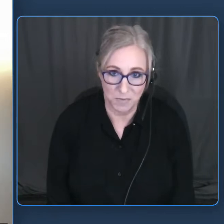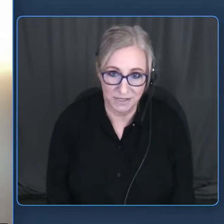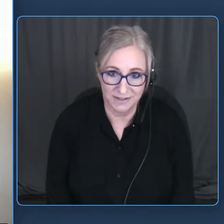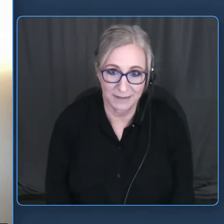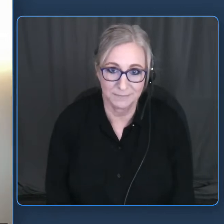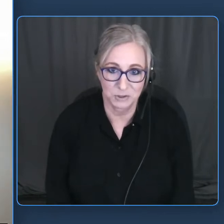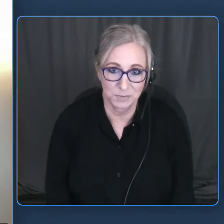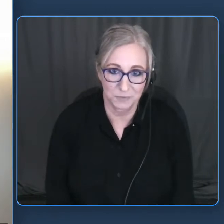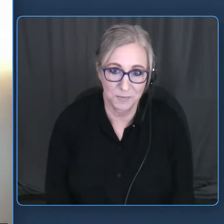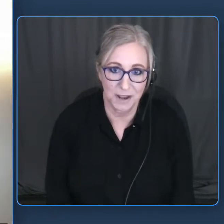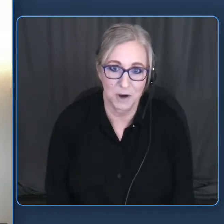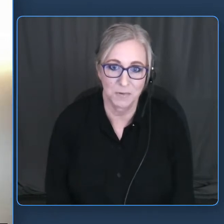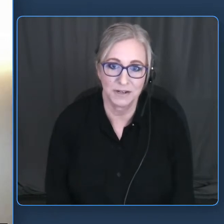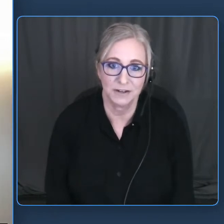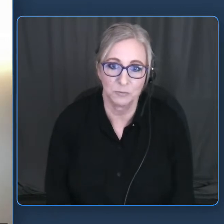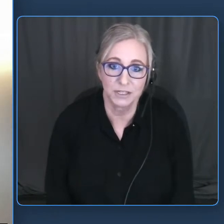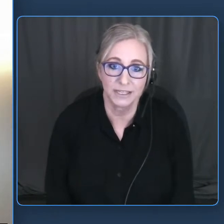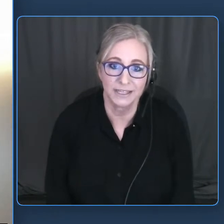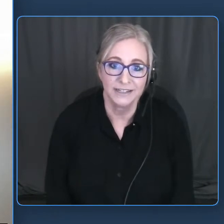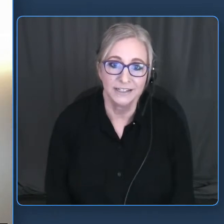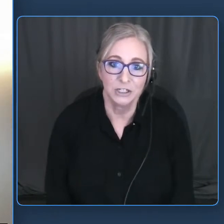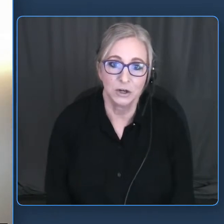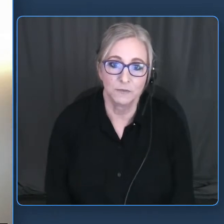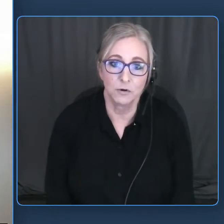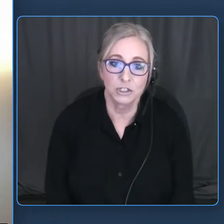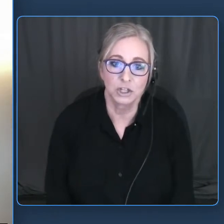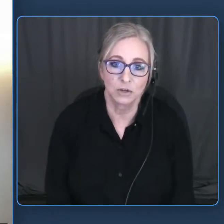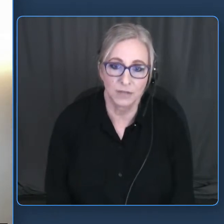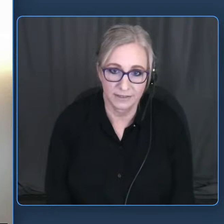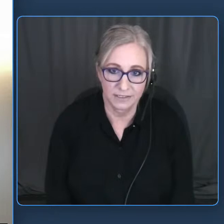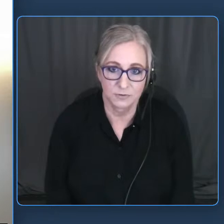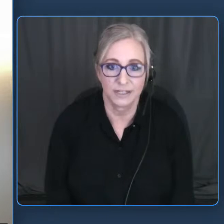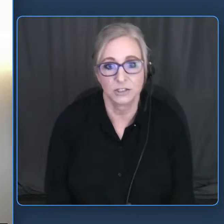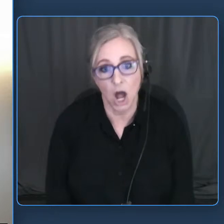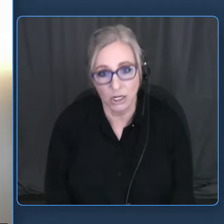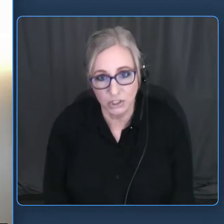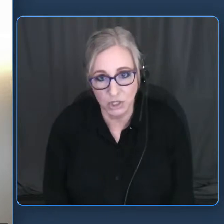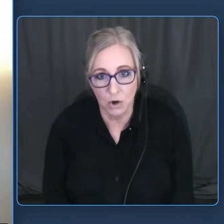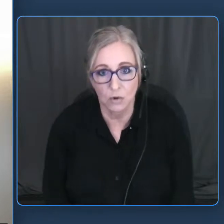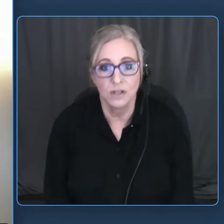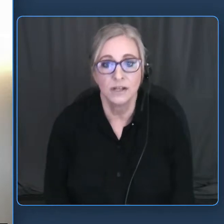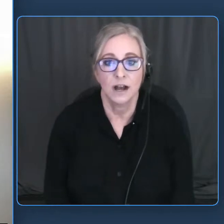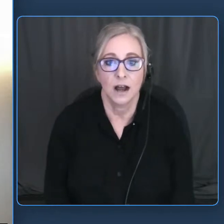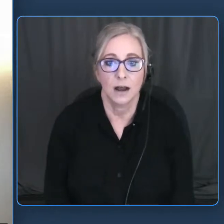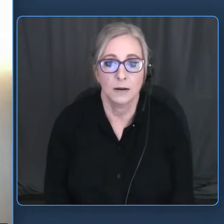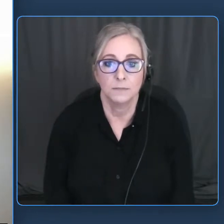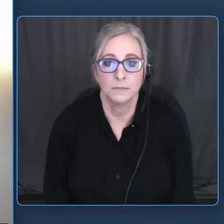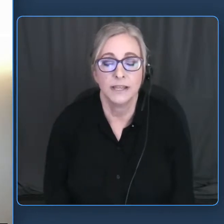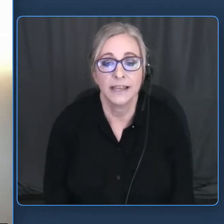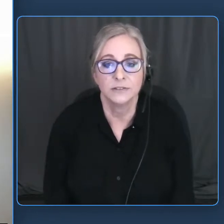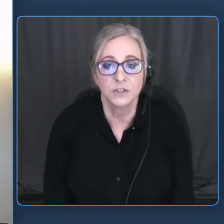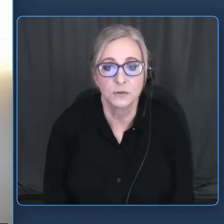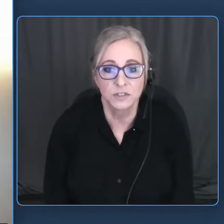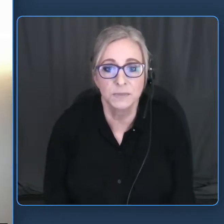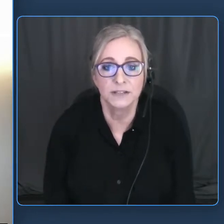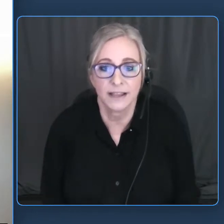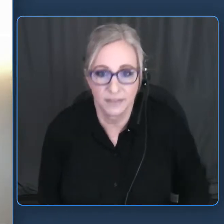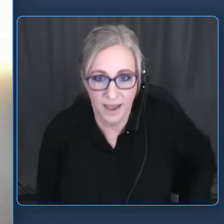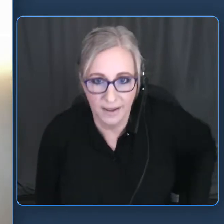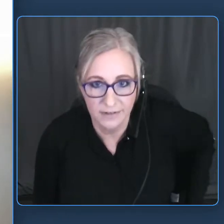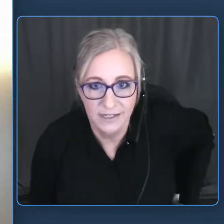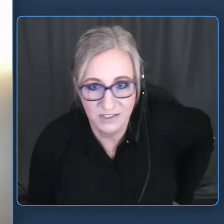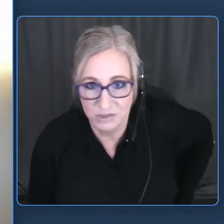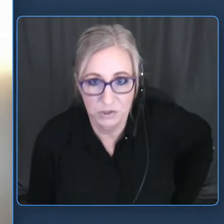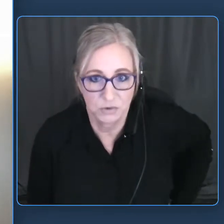my apartment, I'm streaming from my apartment, and really, for a show like this, for like a talk show, and so for something